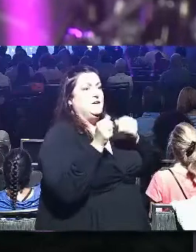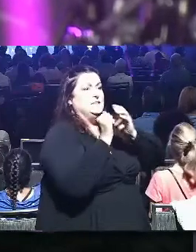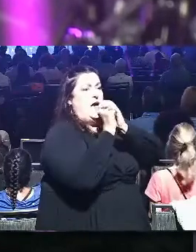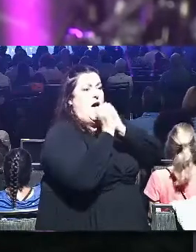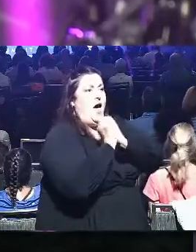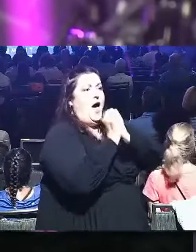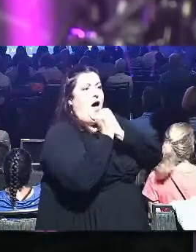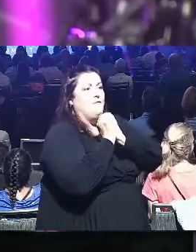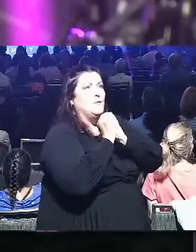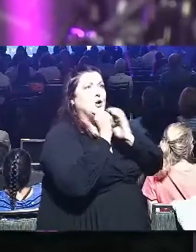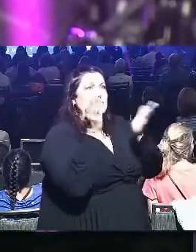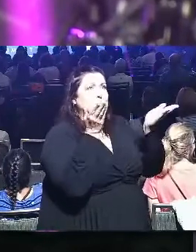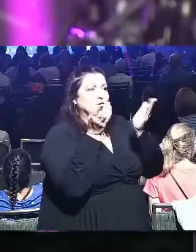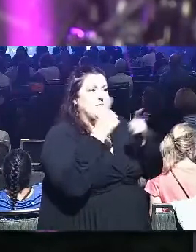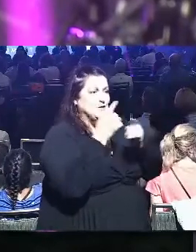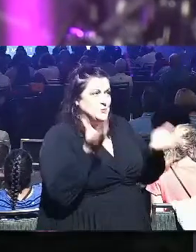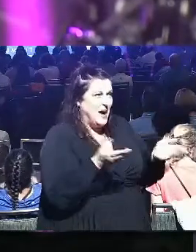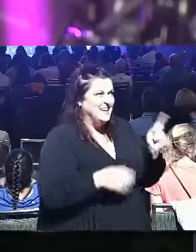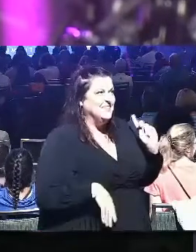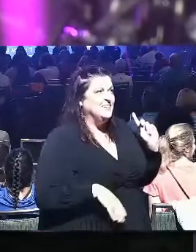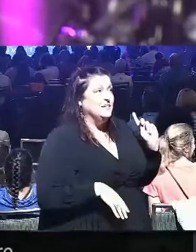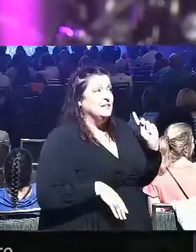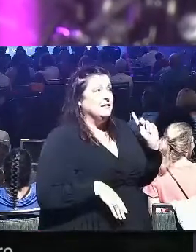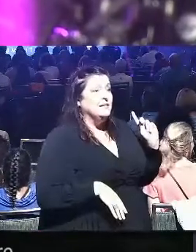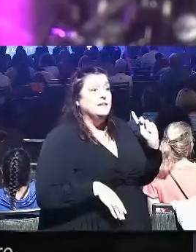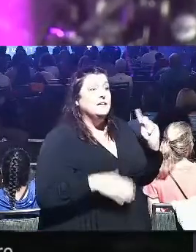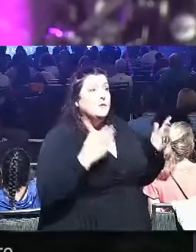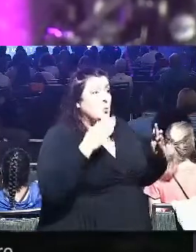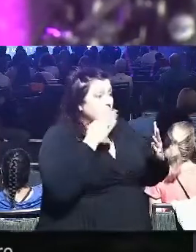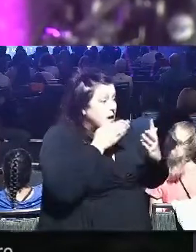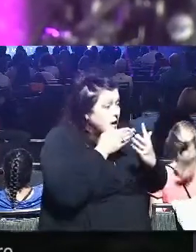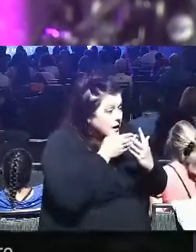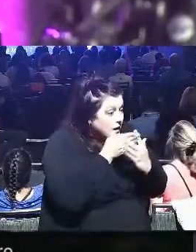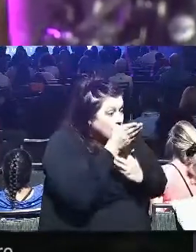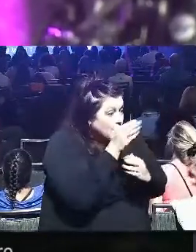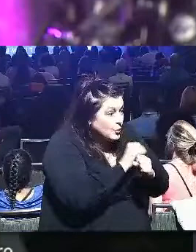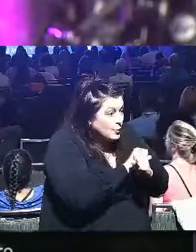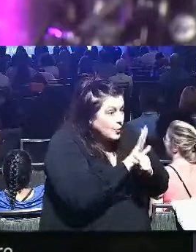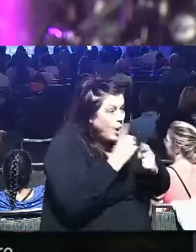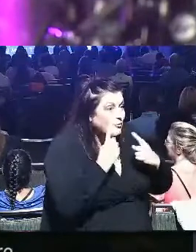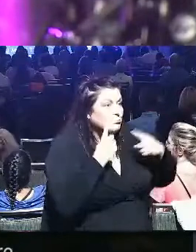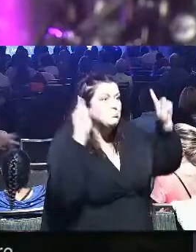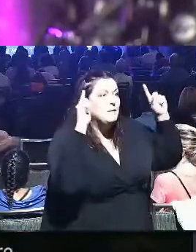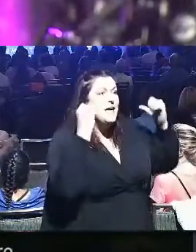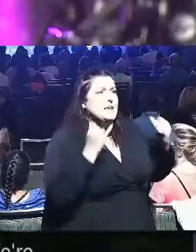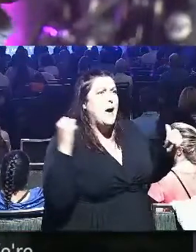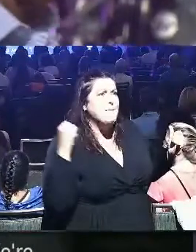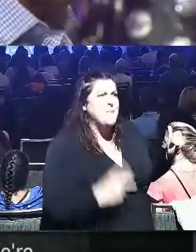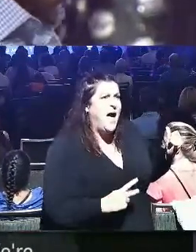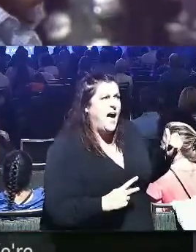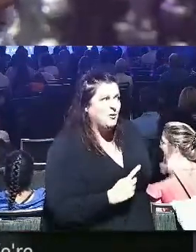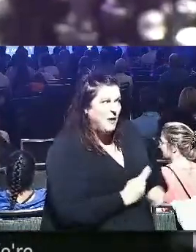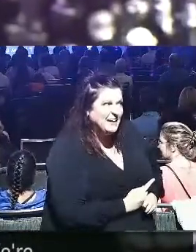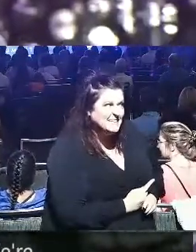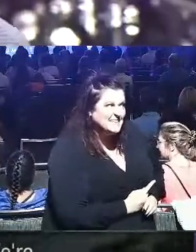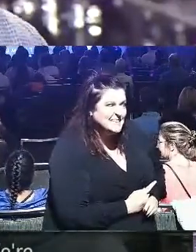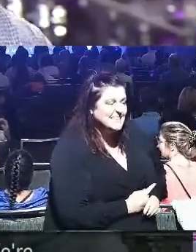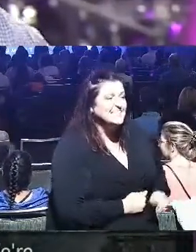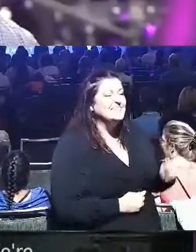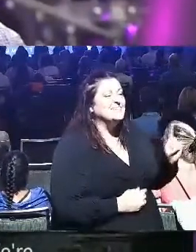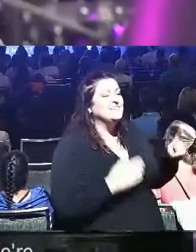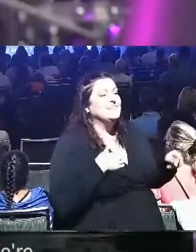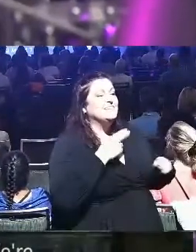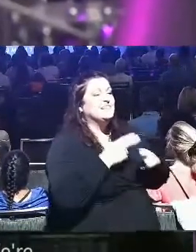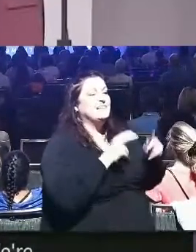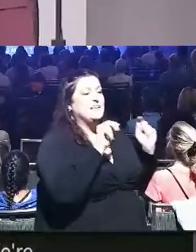here. You might say we made it through COVID and here we are. We're back is what some people are saying. My name is